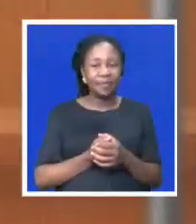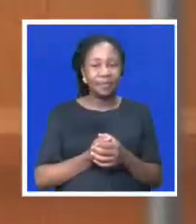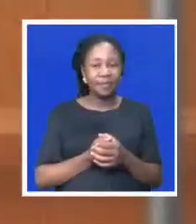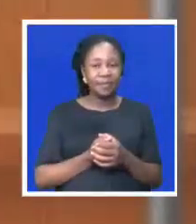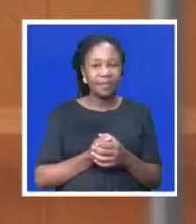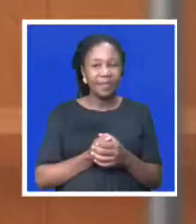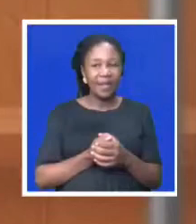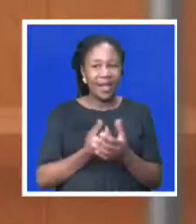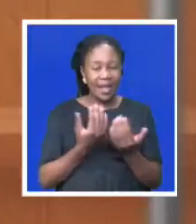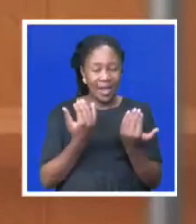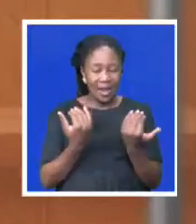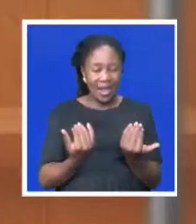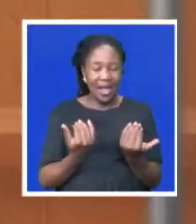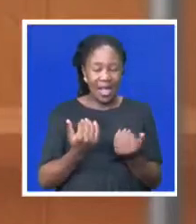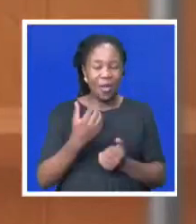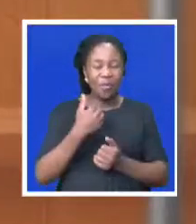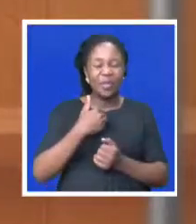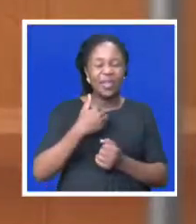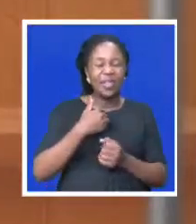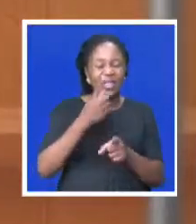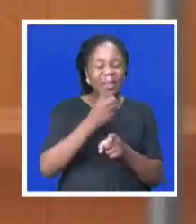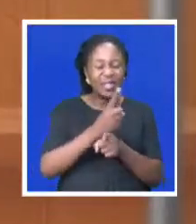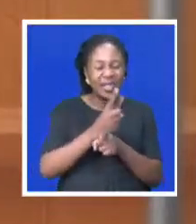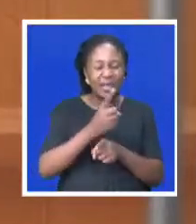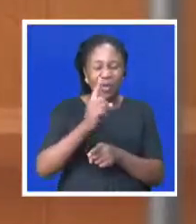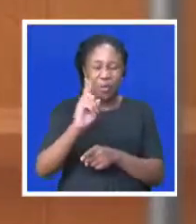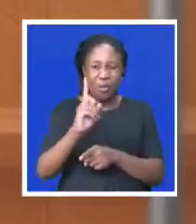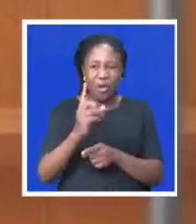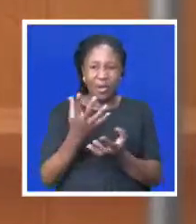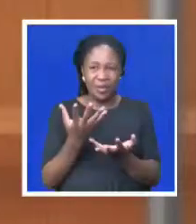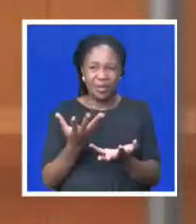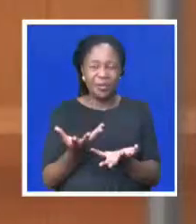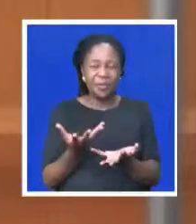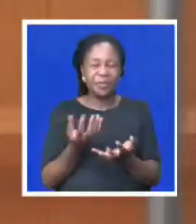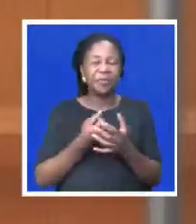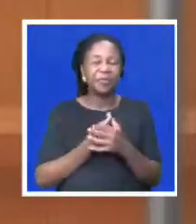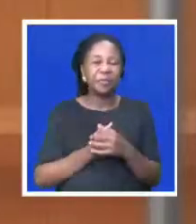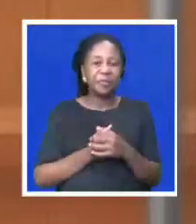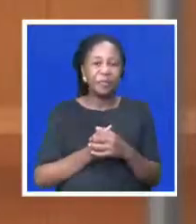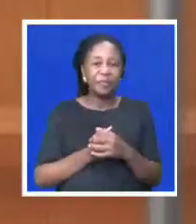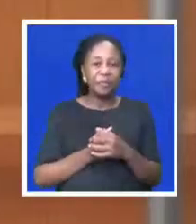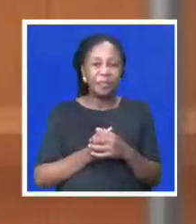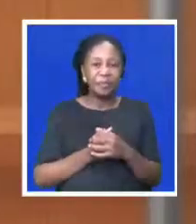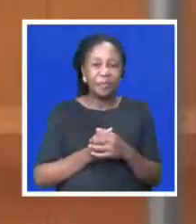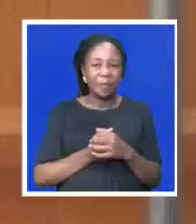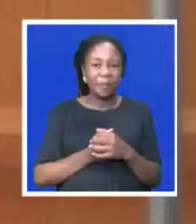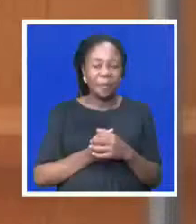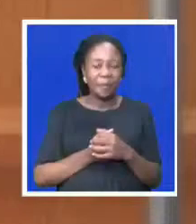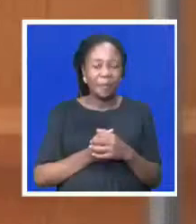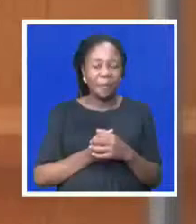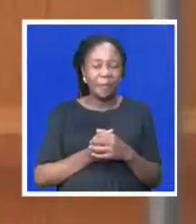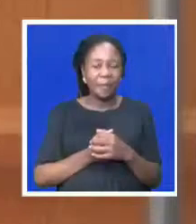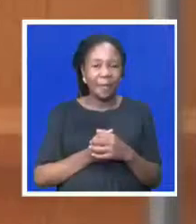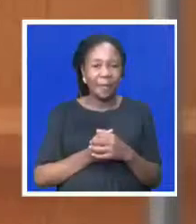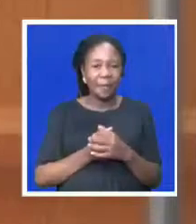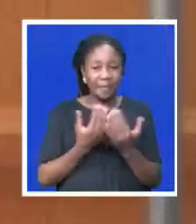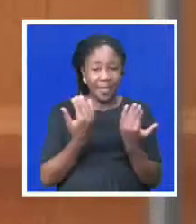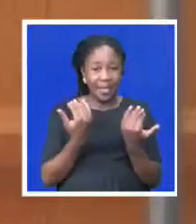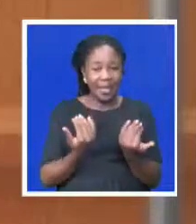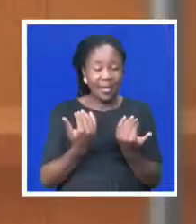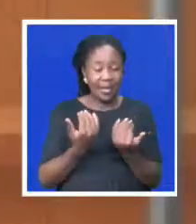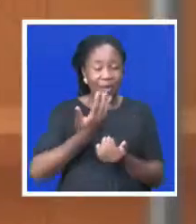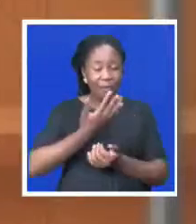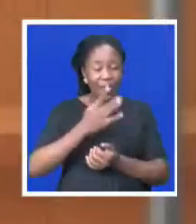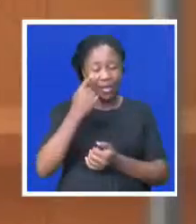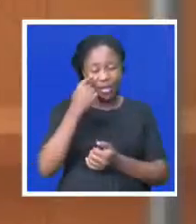what I was talking about, dear Lena. What is the message in the story? Let us focus on this slide that is